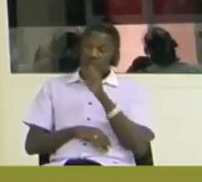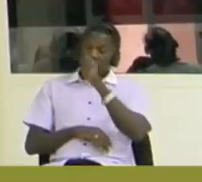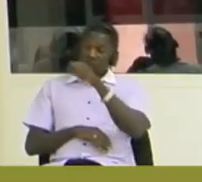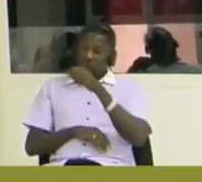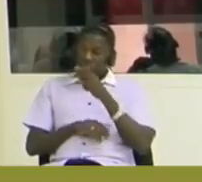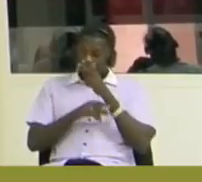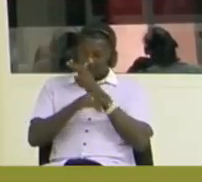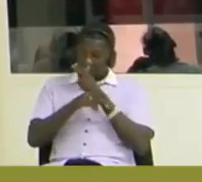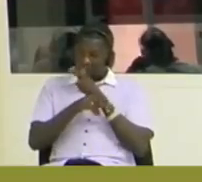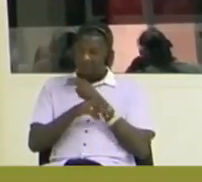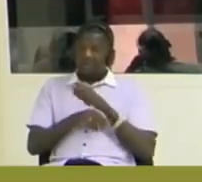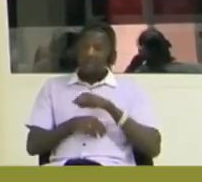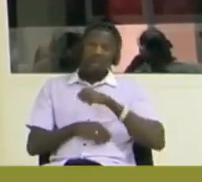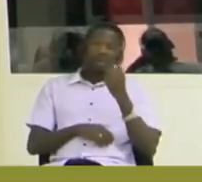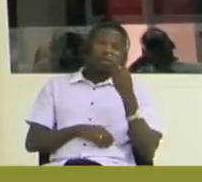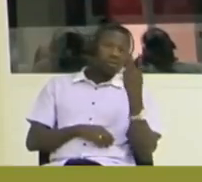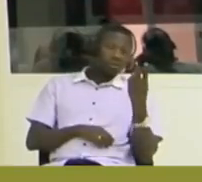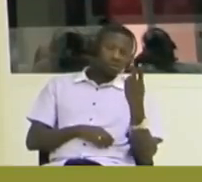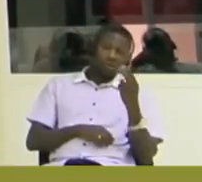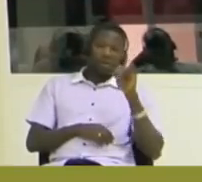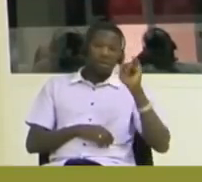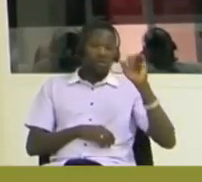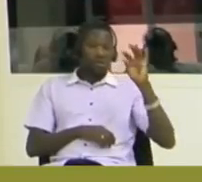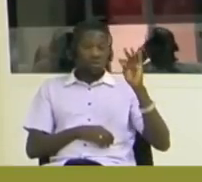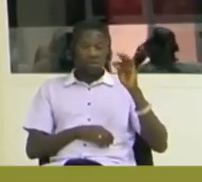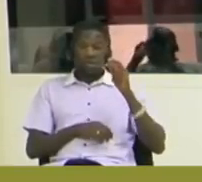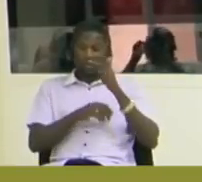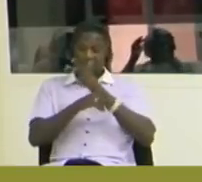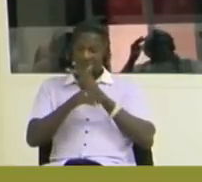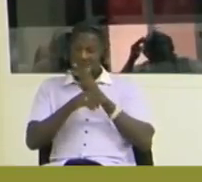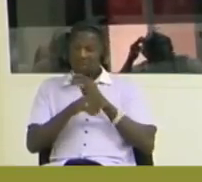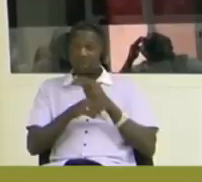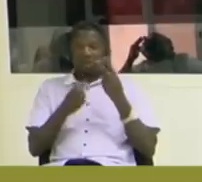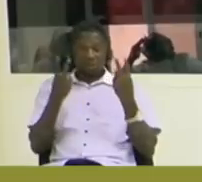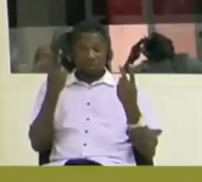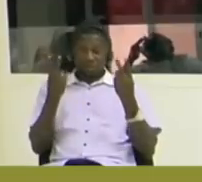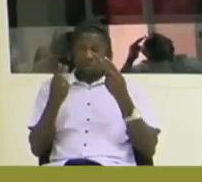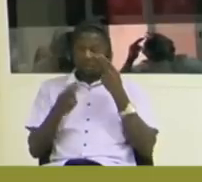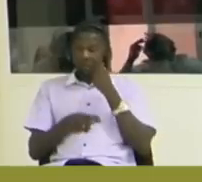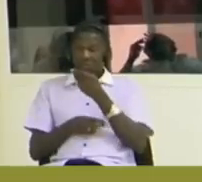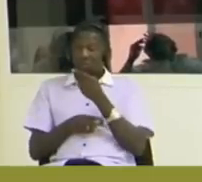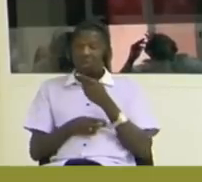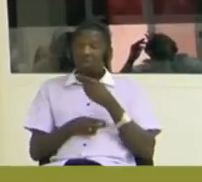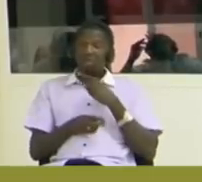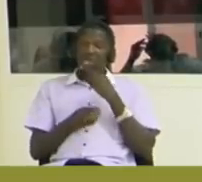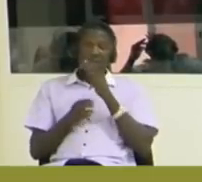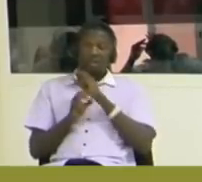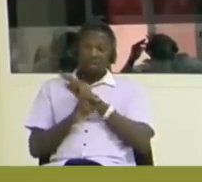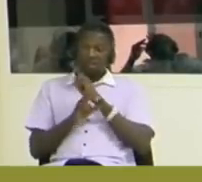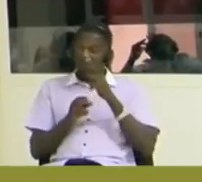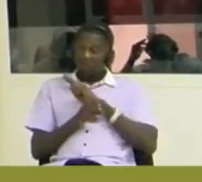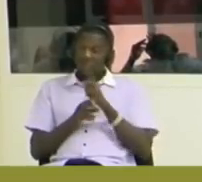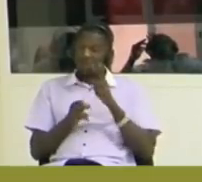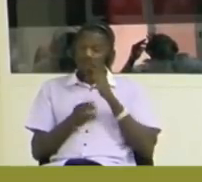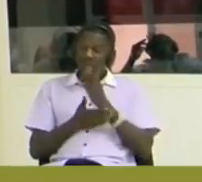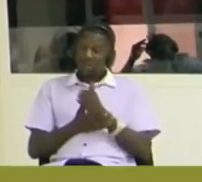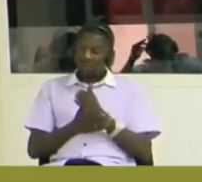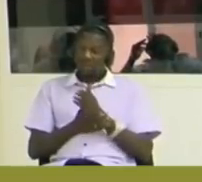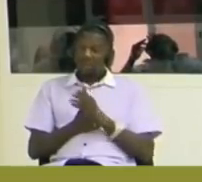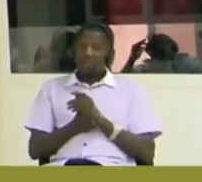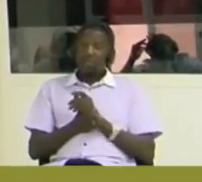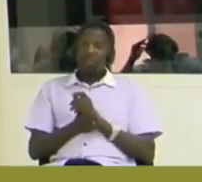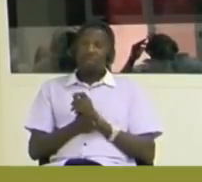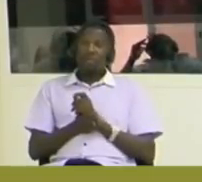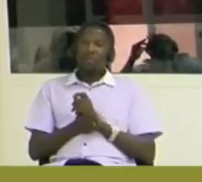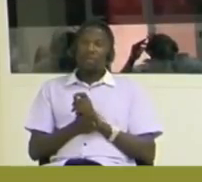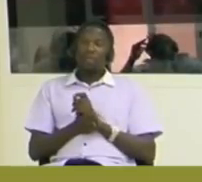saw you there that night. You still deny it? Sir, you can repeat it 100 times. I still maintain it was not that night. Well,